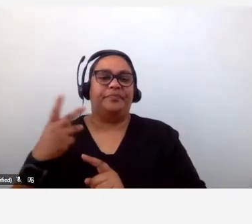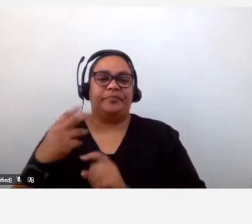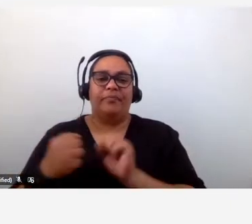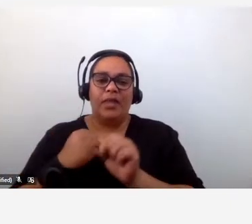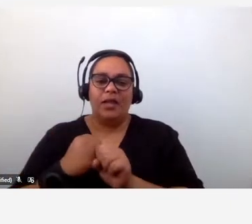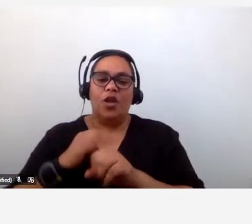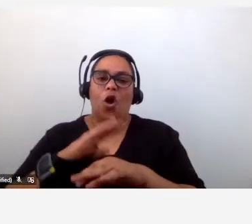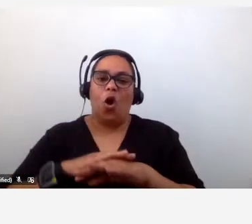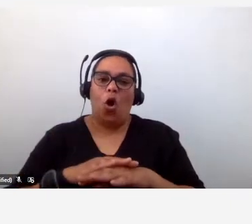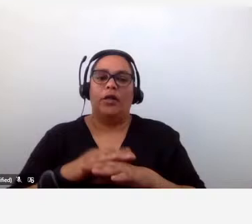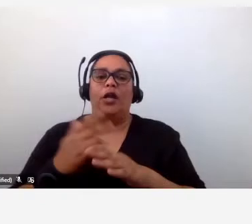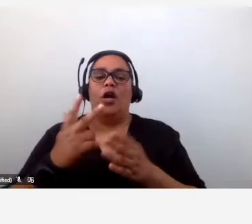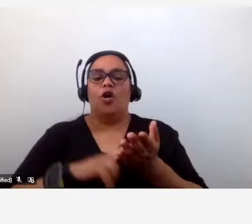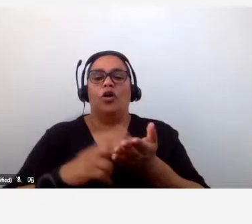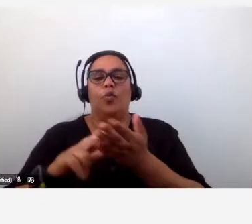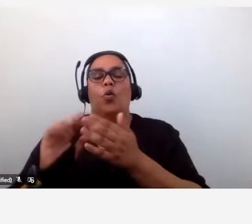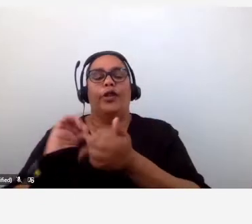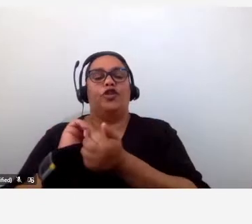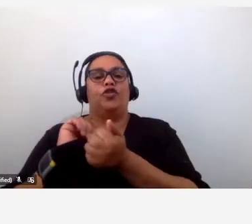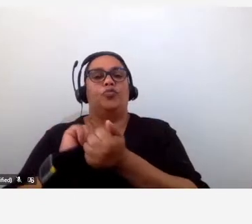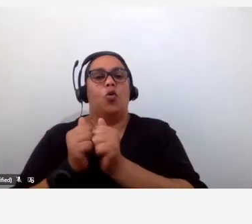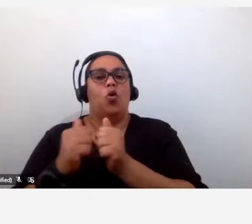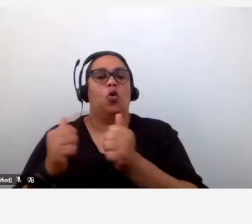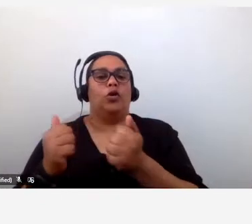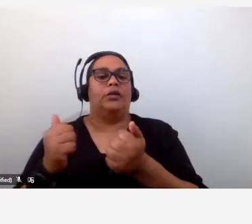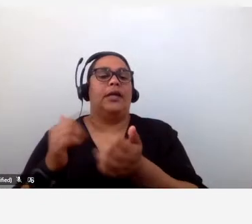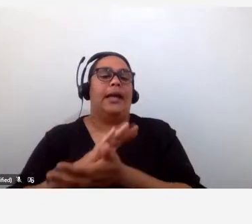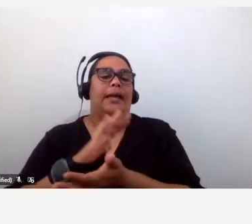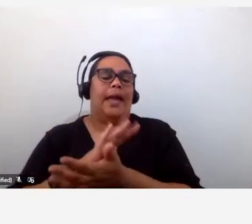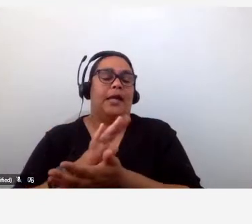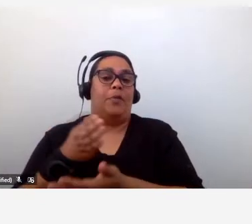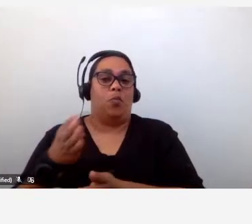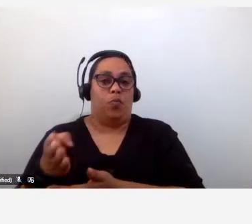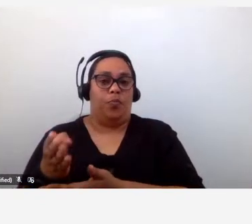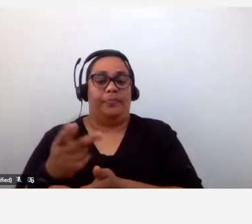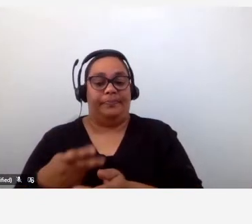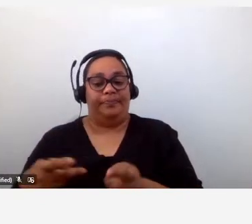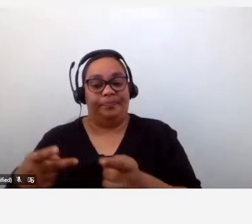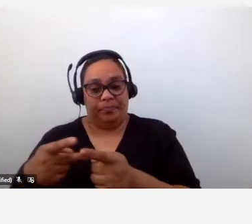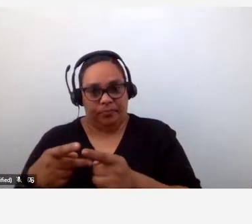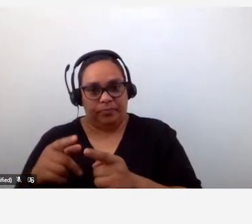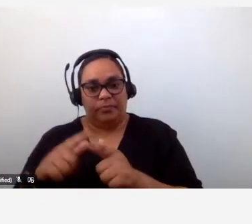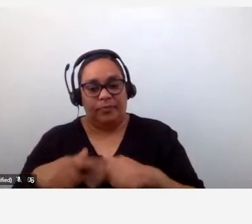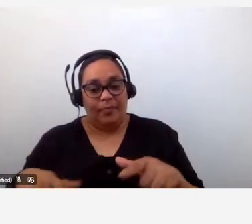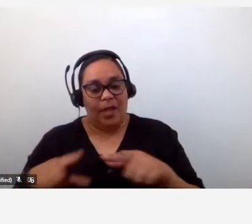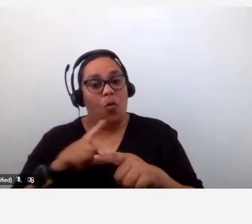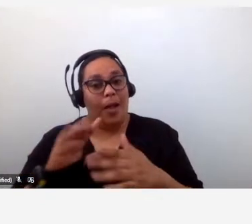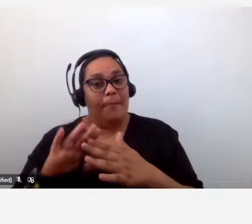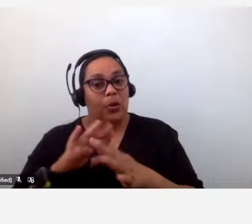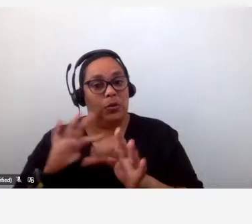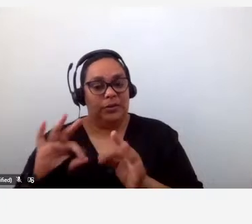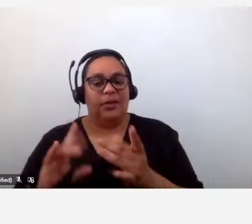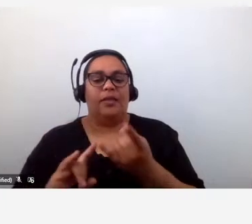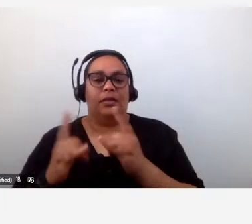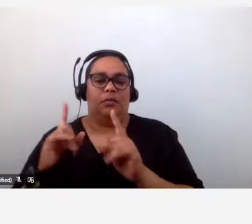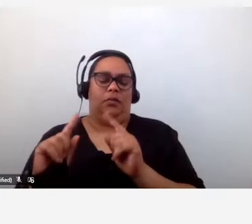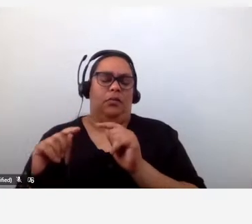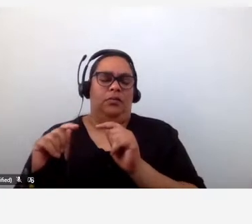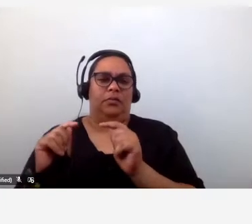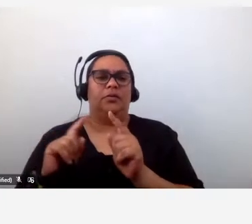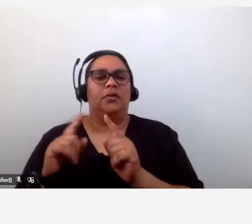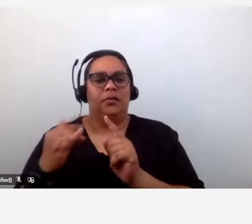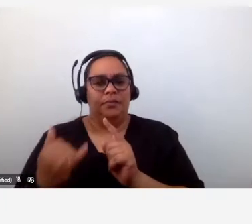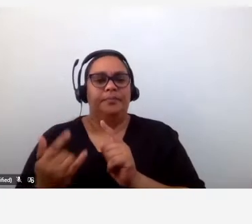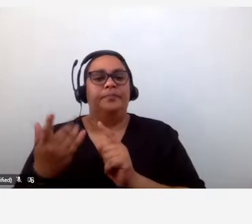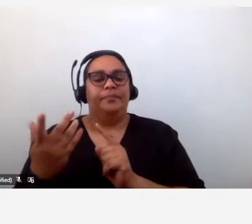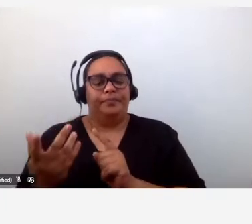year-on-year lease with the Sport Academy on the facility, and because of that, the City of Cape Town